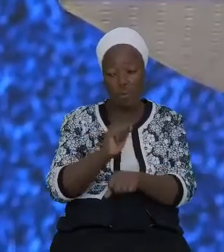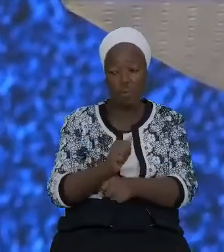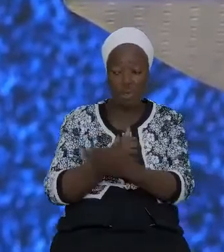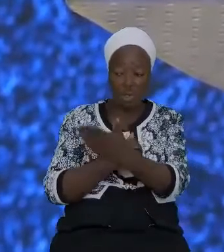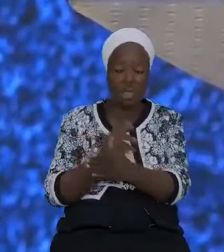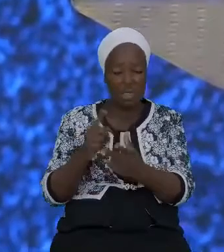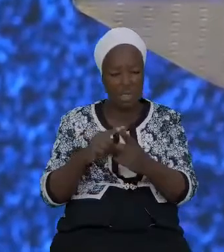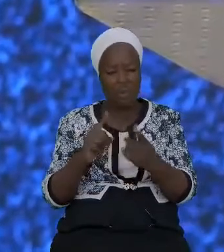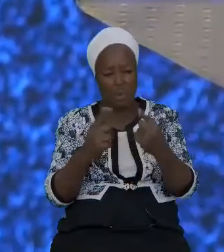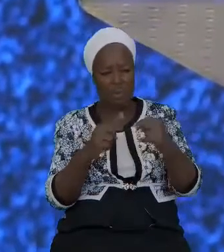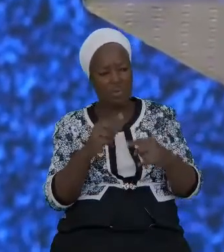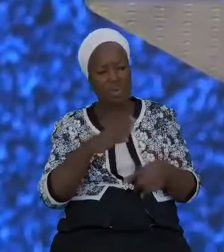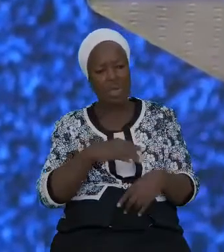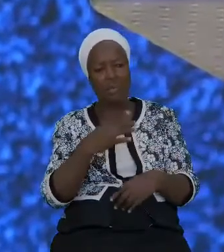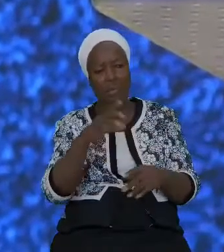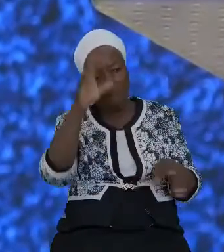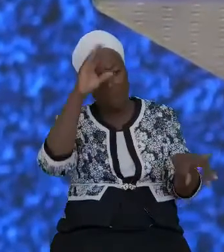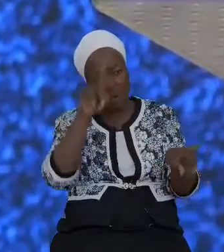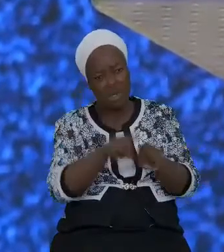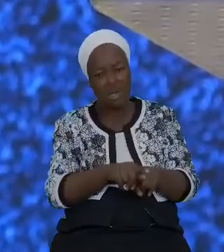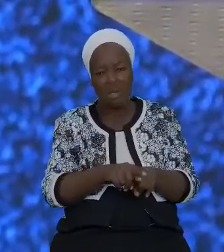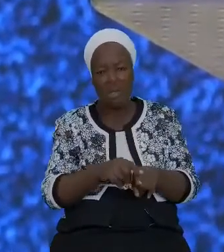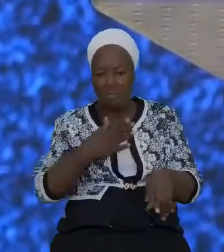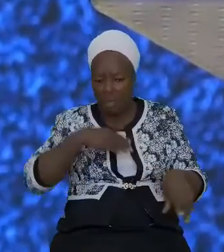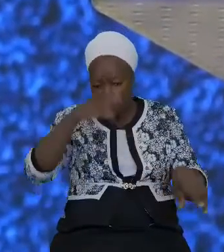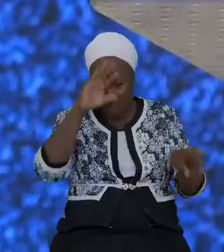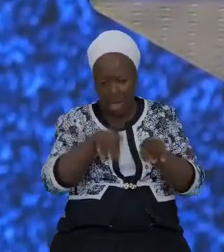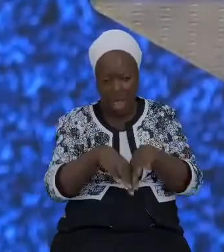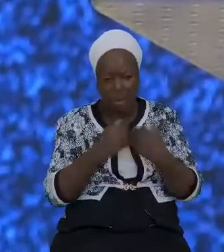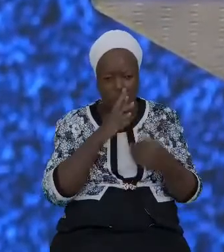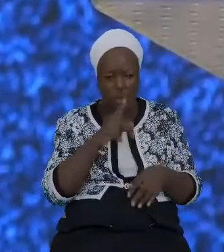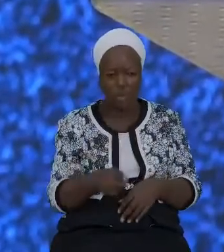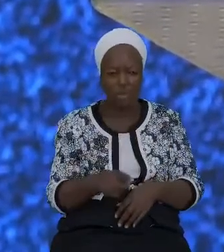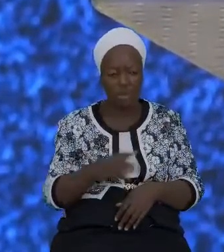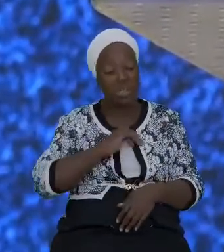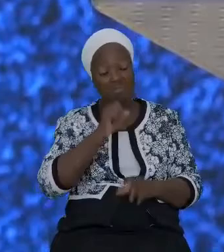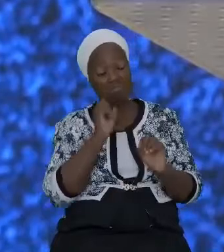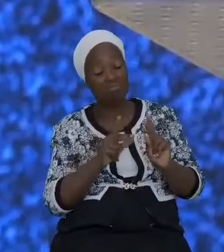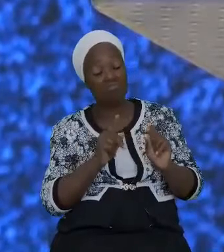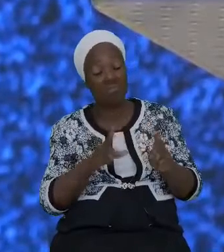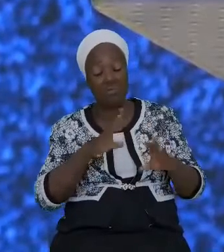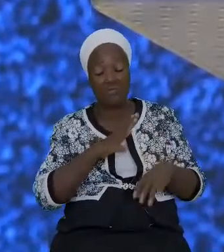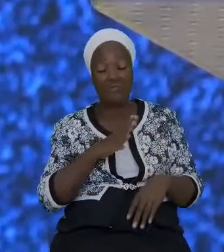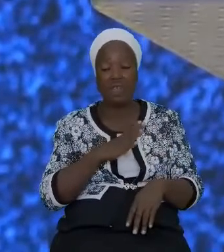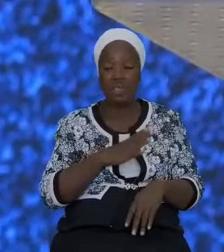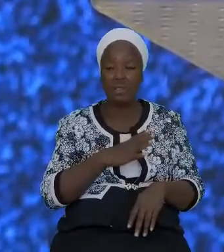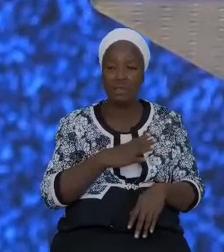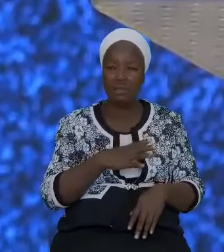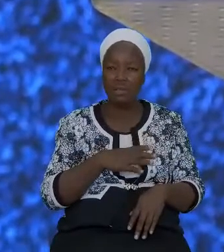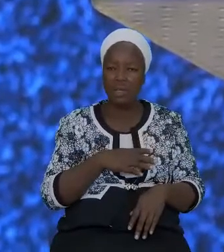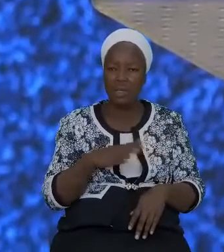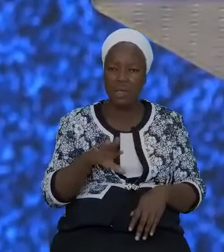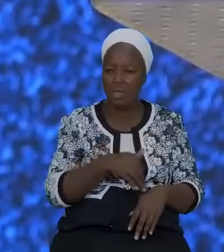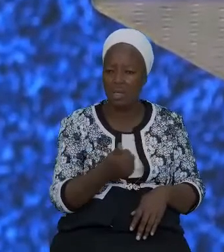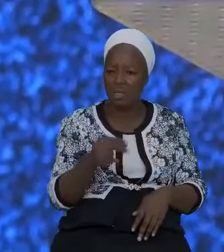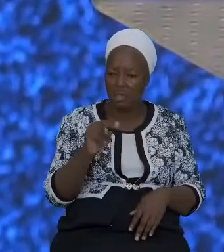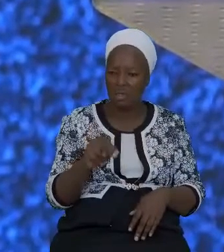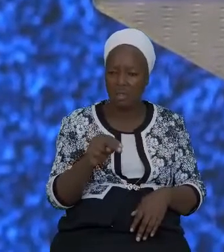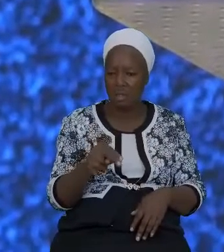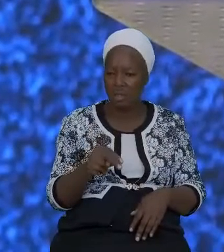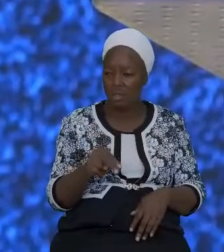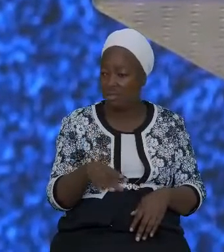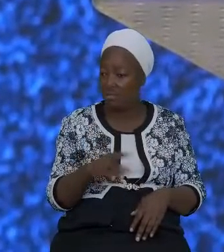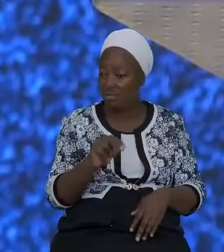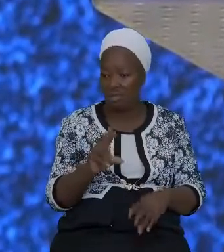the brother. Brother, how are you? I'm all right. Any need? Need? I'm a Christian. No